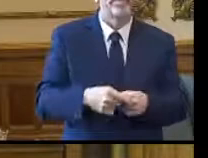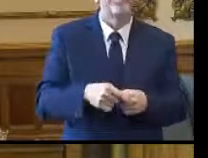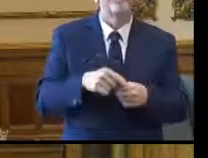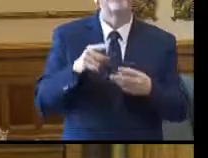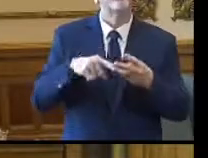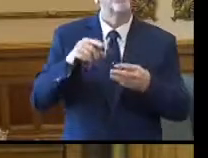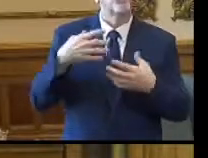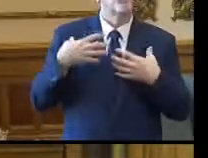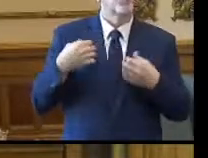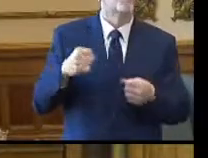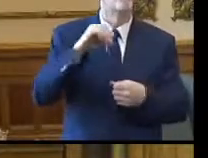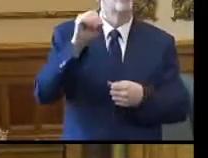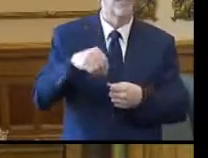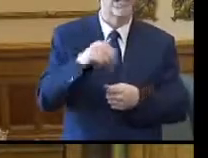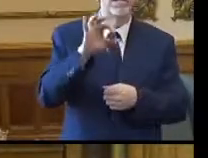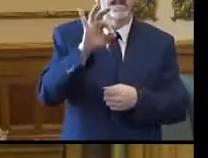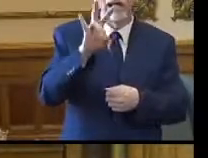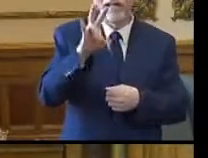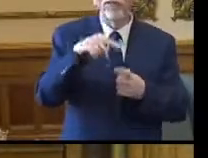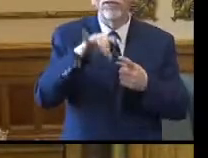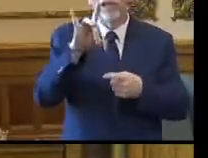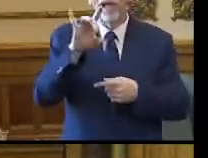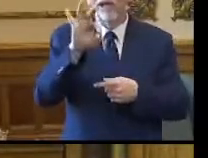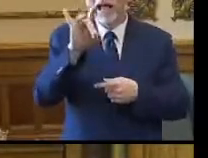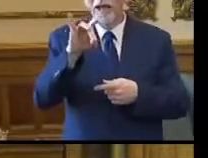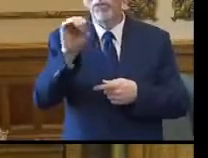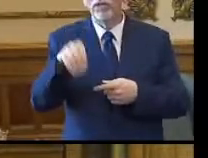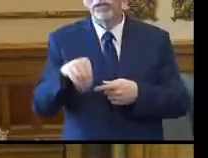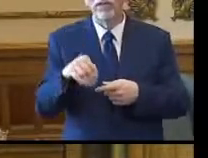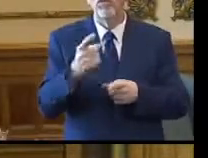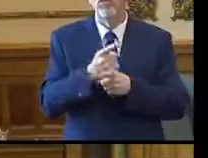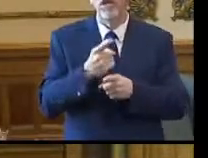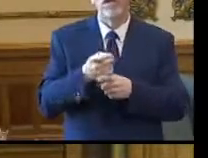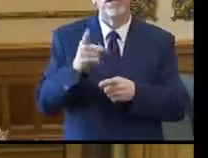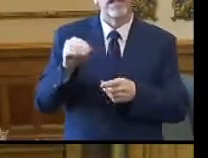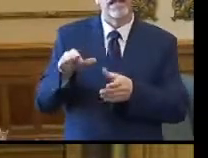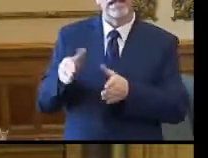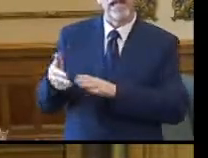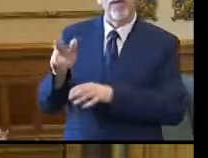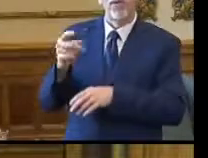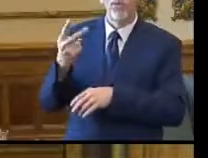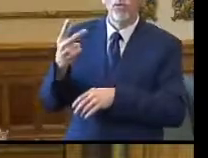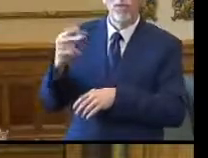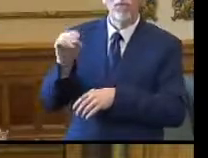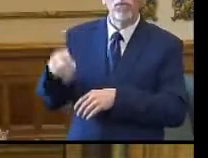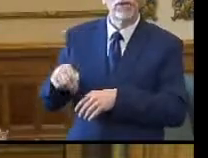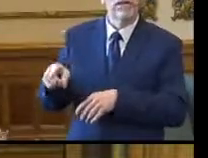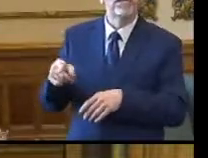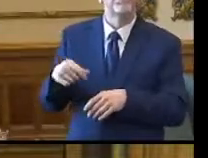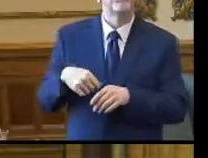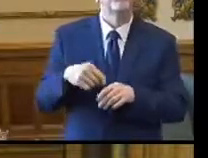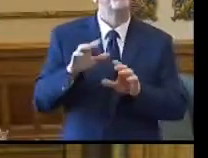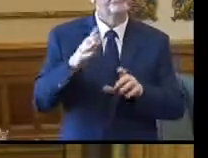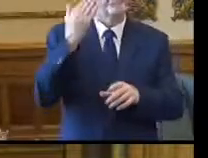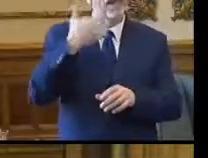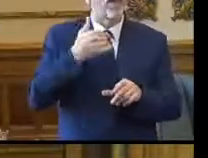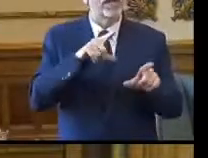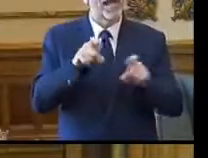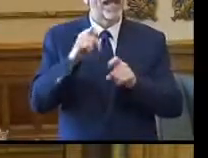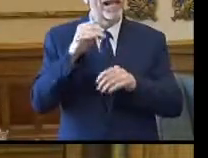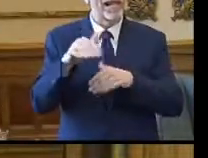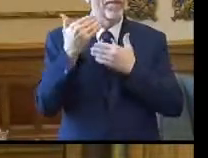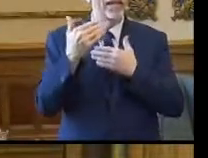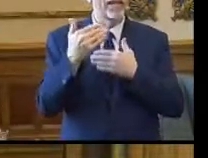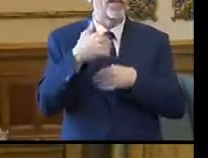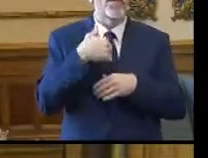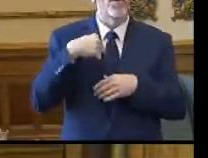recovery rate is at least 97, 98%. And what I want to point out about the mortality rate again is that because our testing has been limited, we're